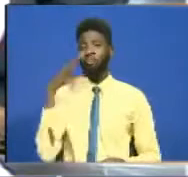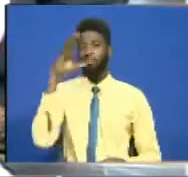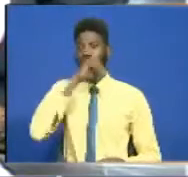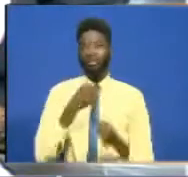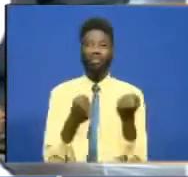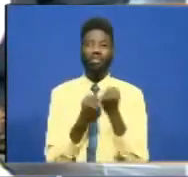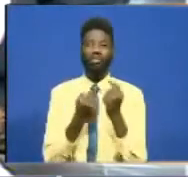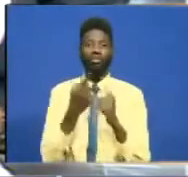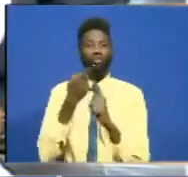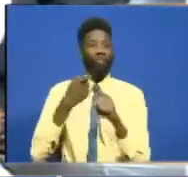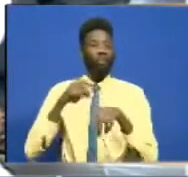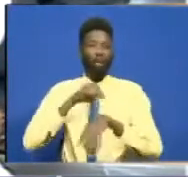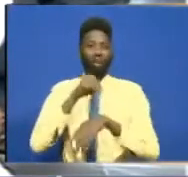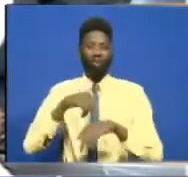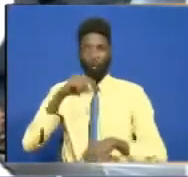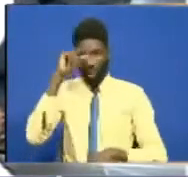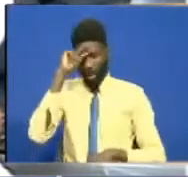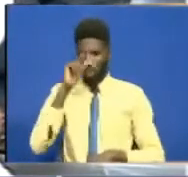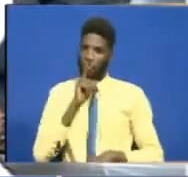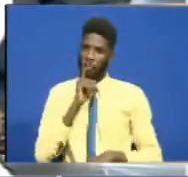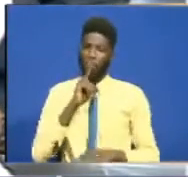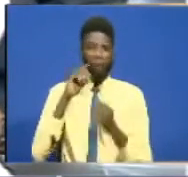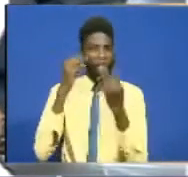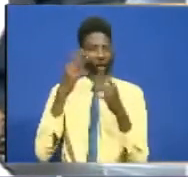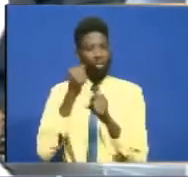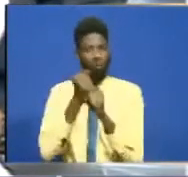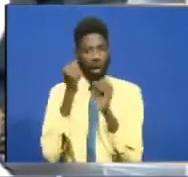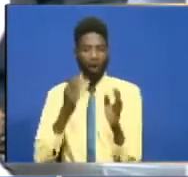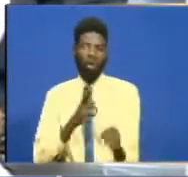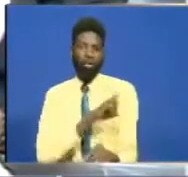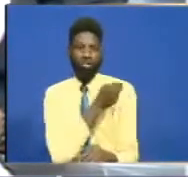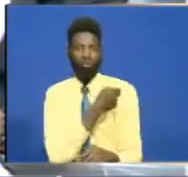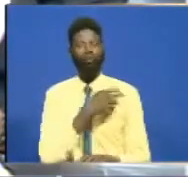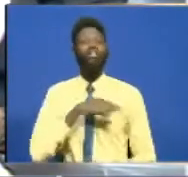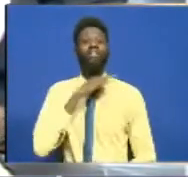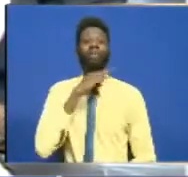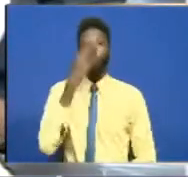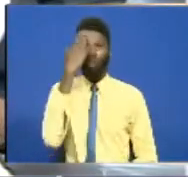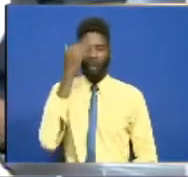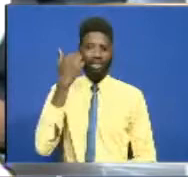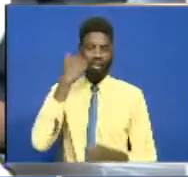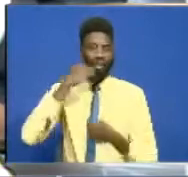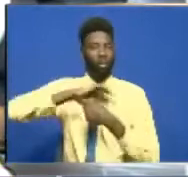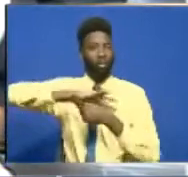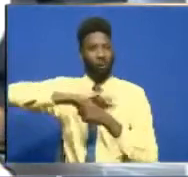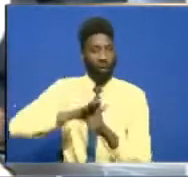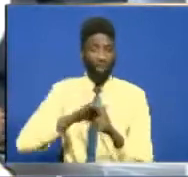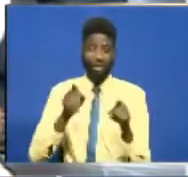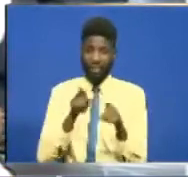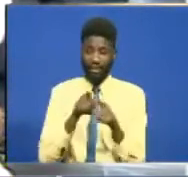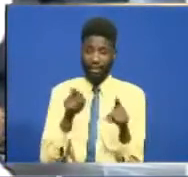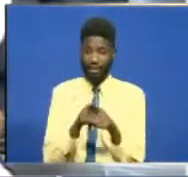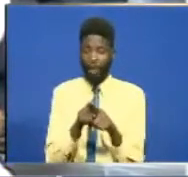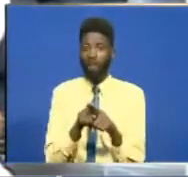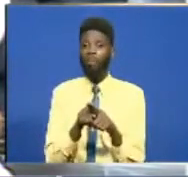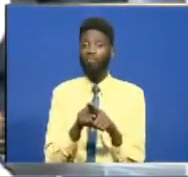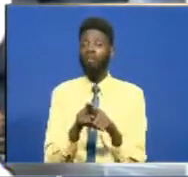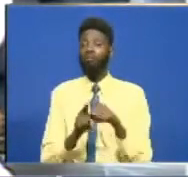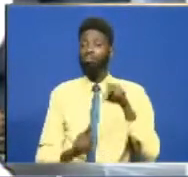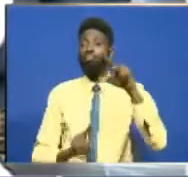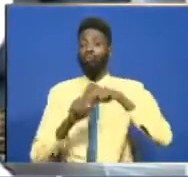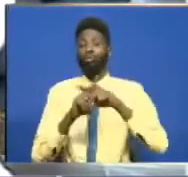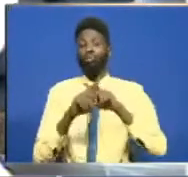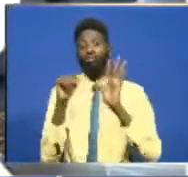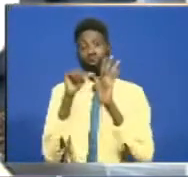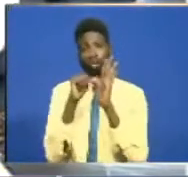government, saying they are losing more clinical officers to COVID-19, and this is also coming in with issues in regards